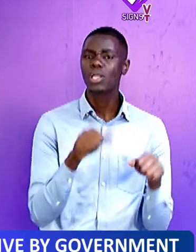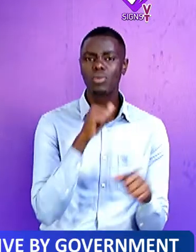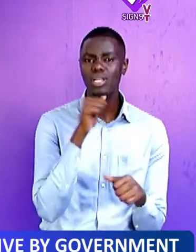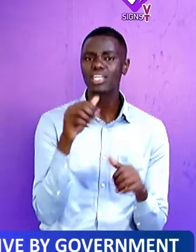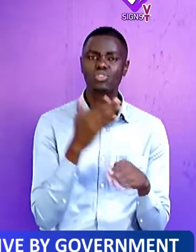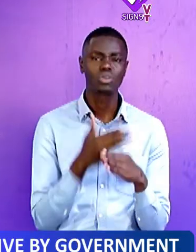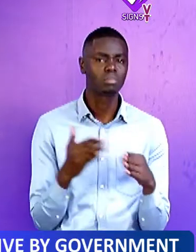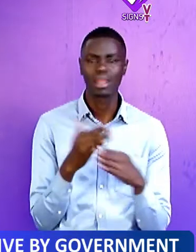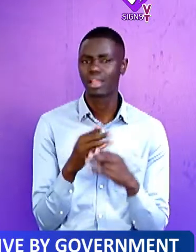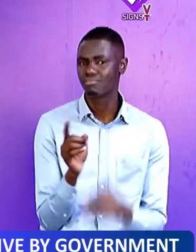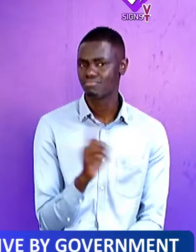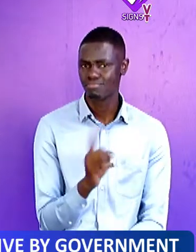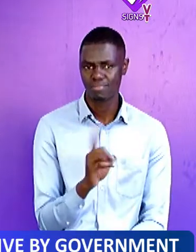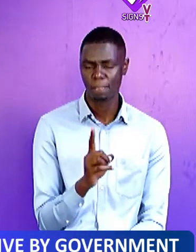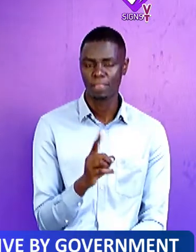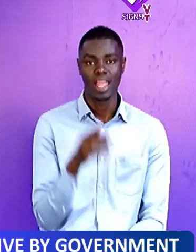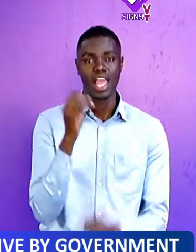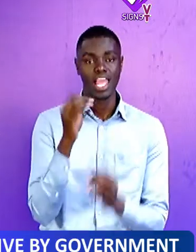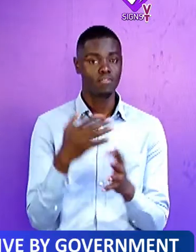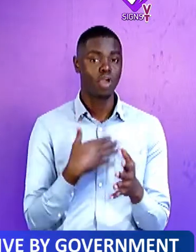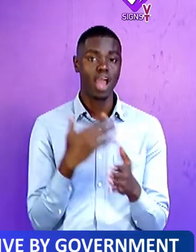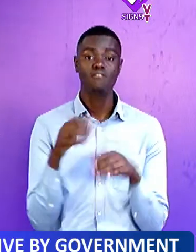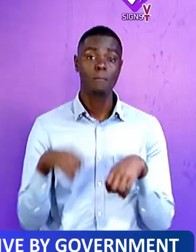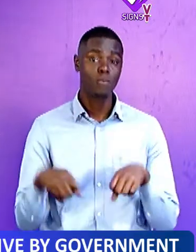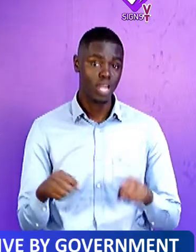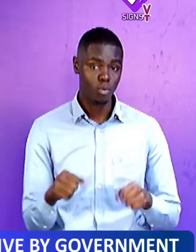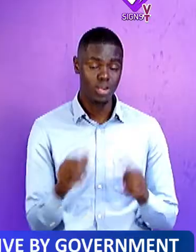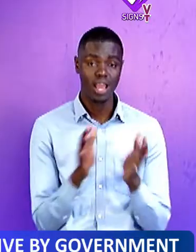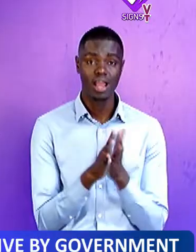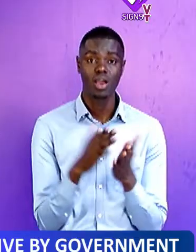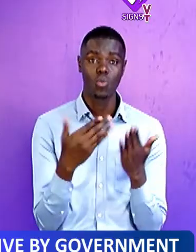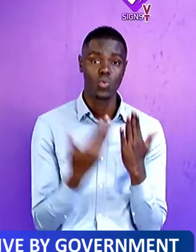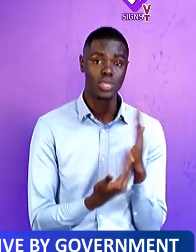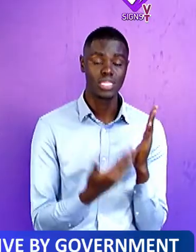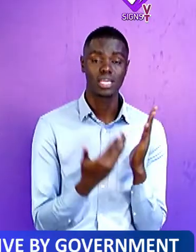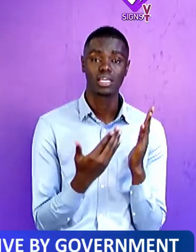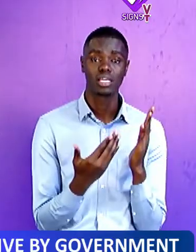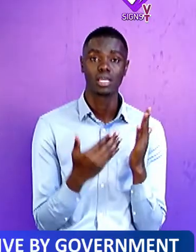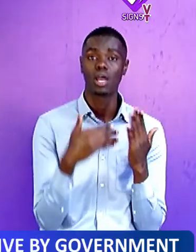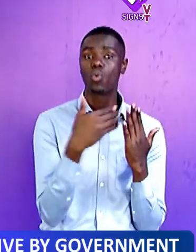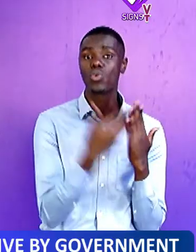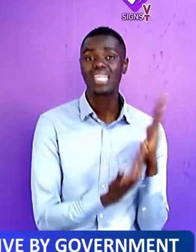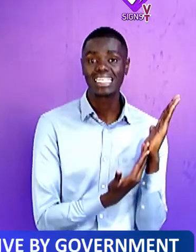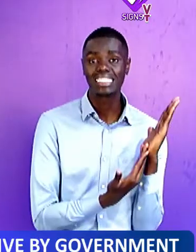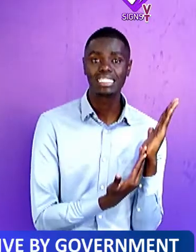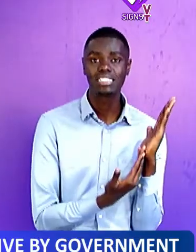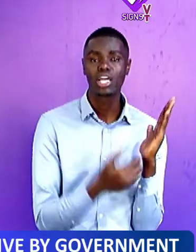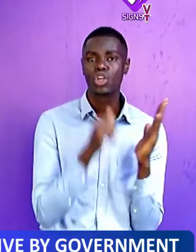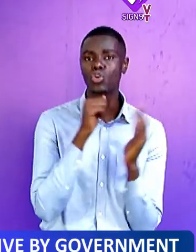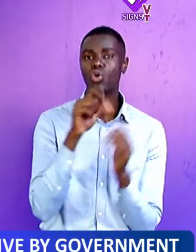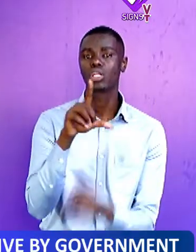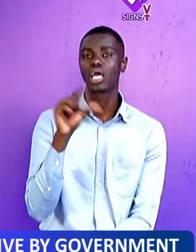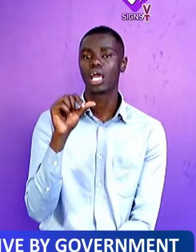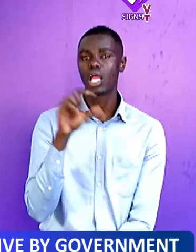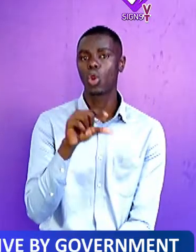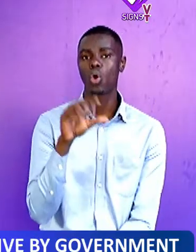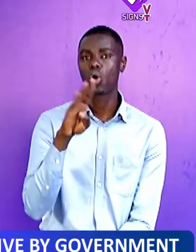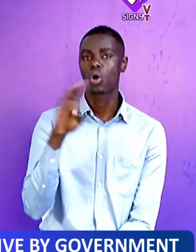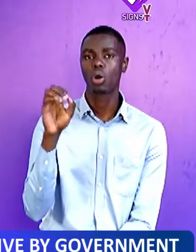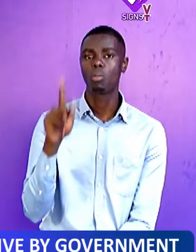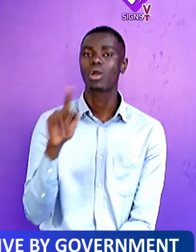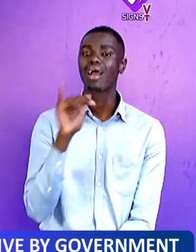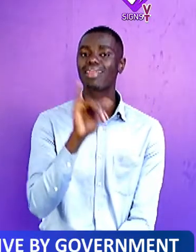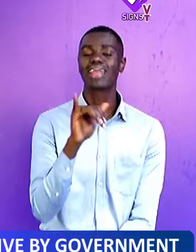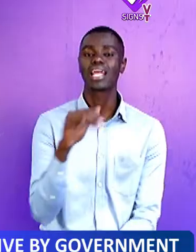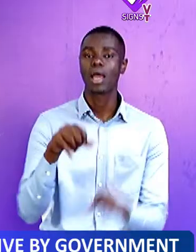Mkate. mkate. Now, when you have a boda boda with a receipt book, a receipt, not a logbook, that boda boda